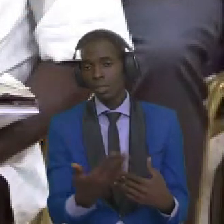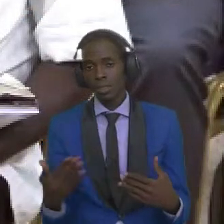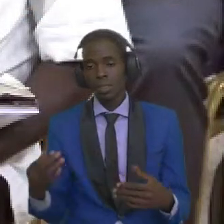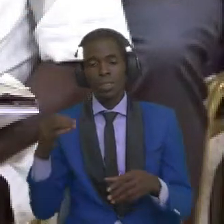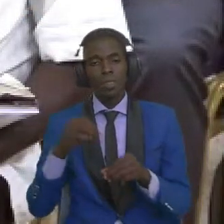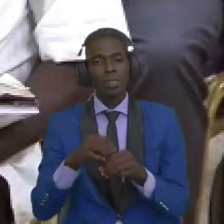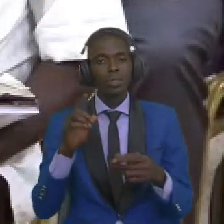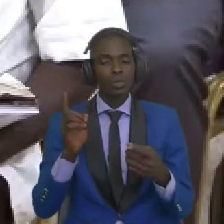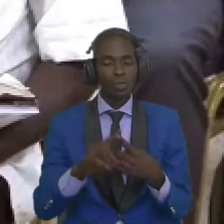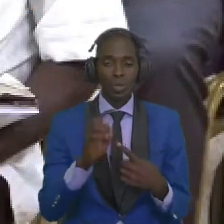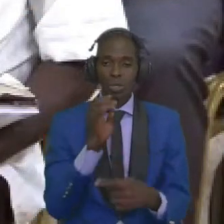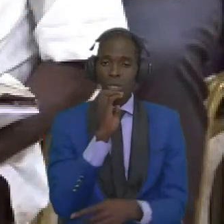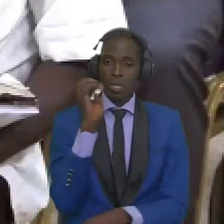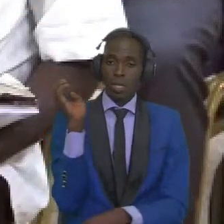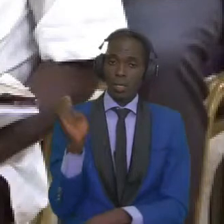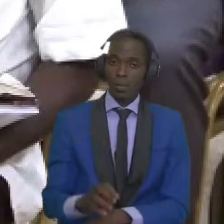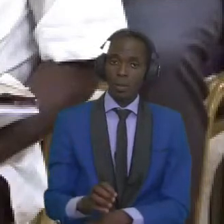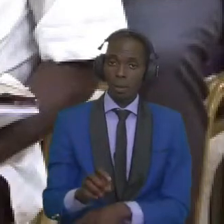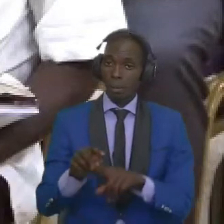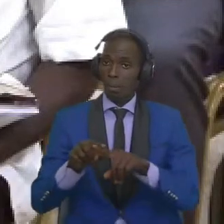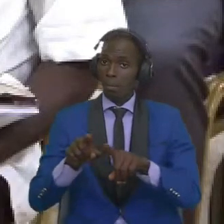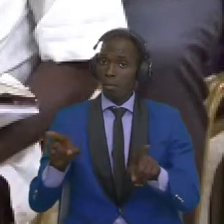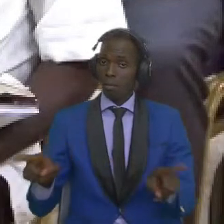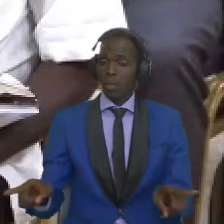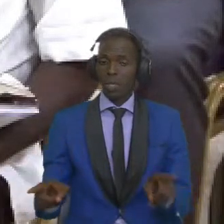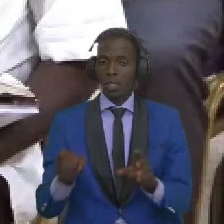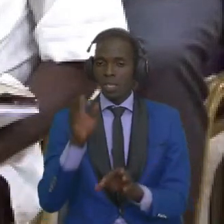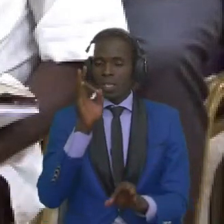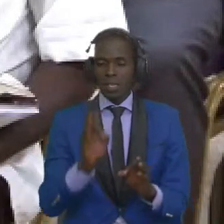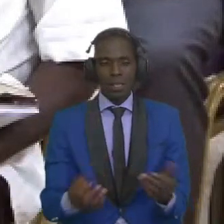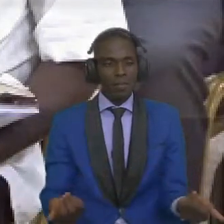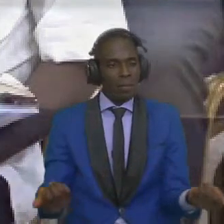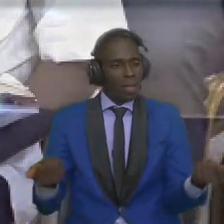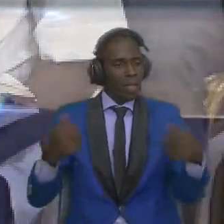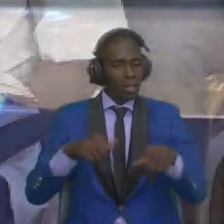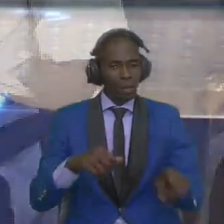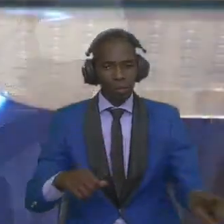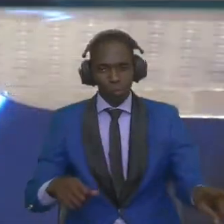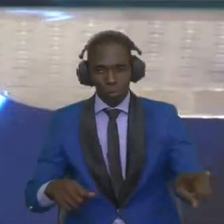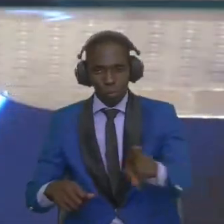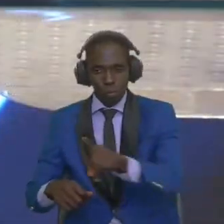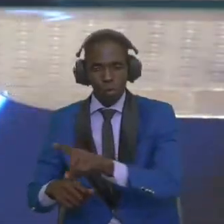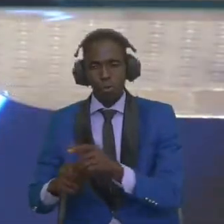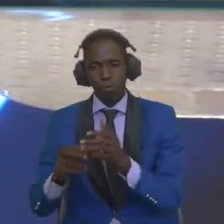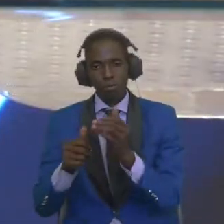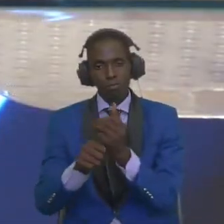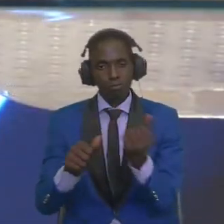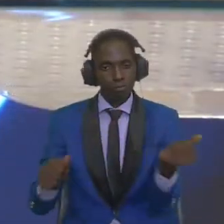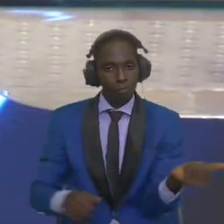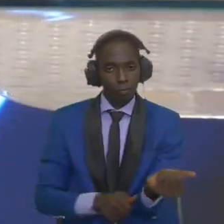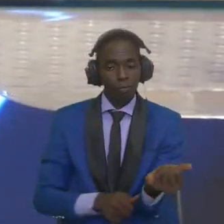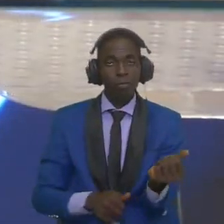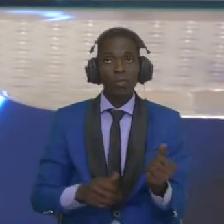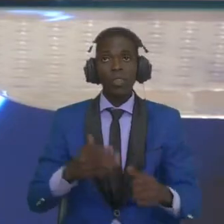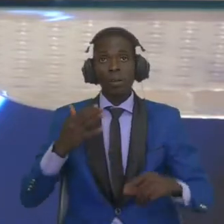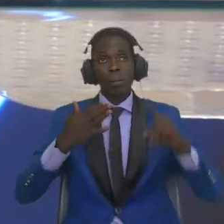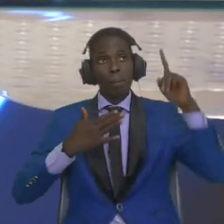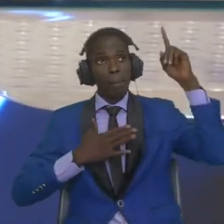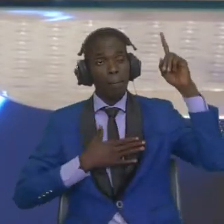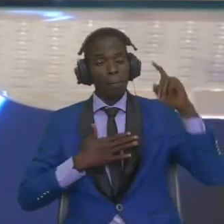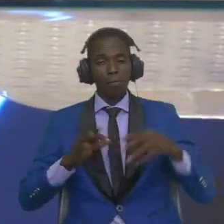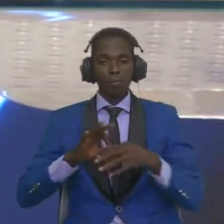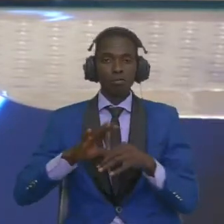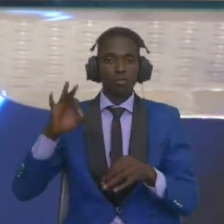back into evil. But if anyone draws back, my soul shall have no